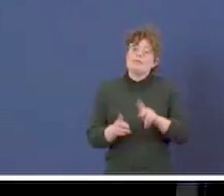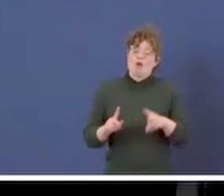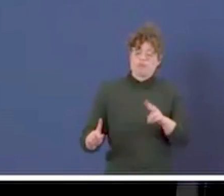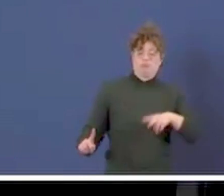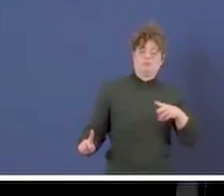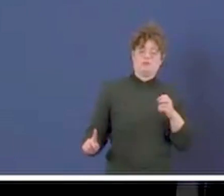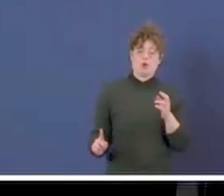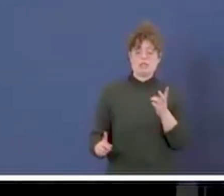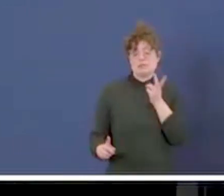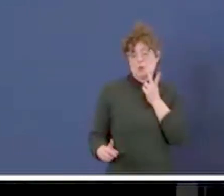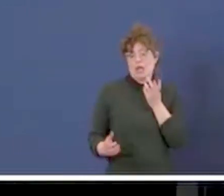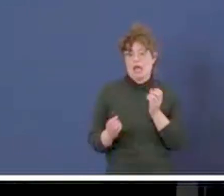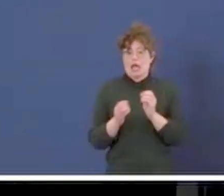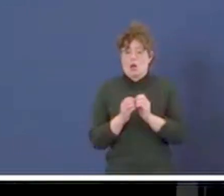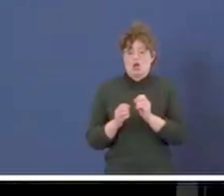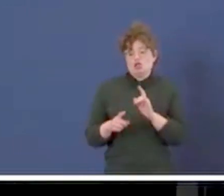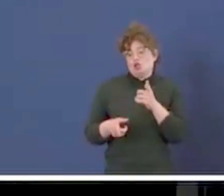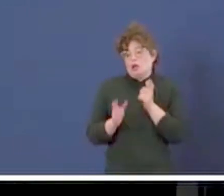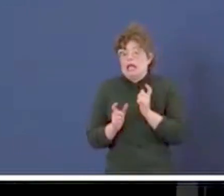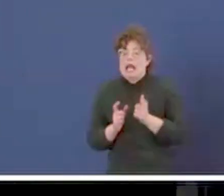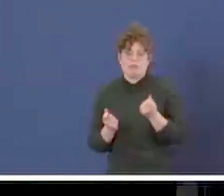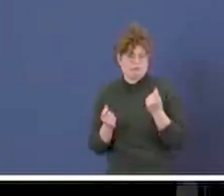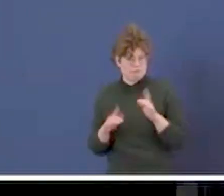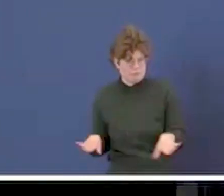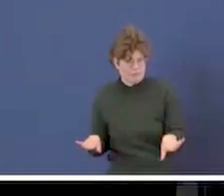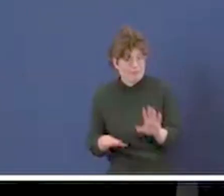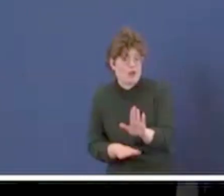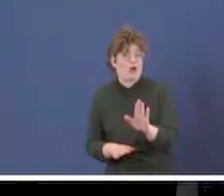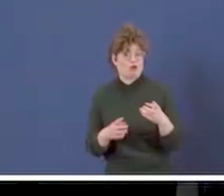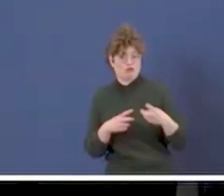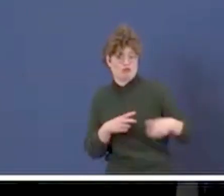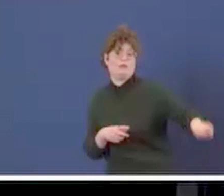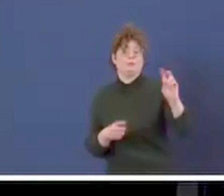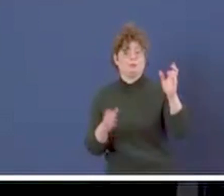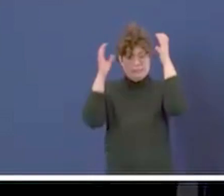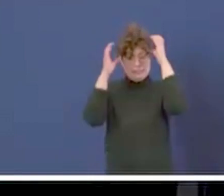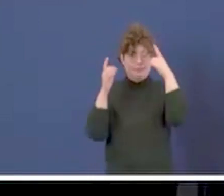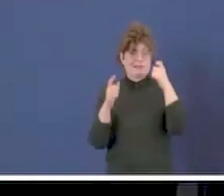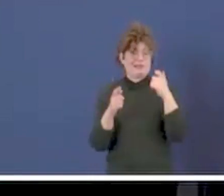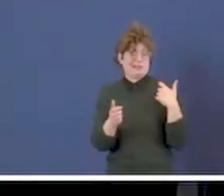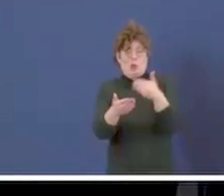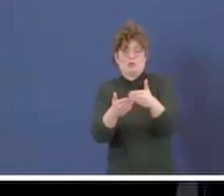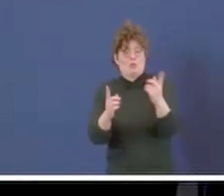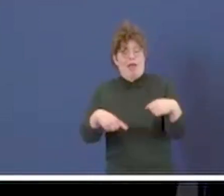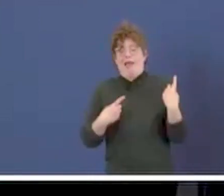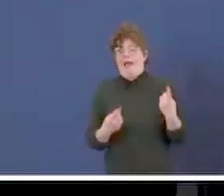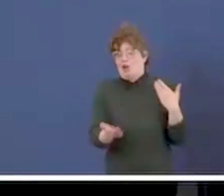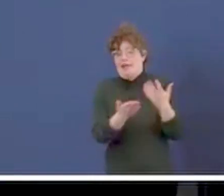judge for smoking or for drinking, know that that's their trip to Disney, because that's as close as they'll ever